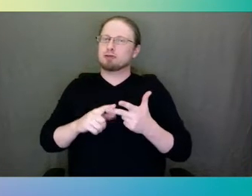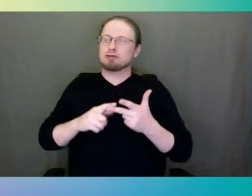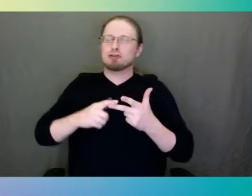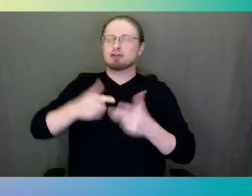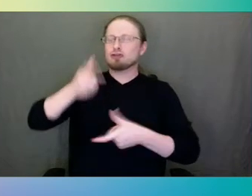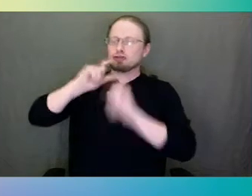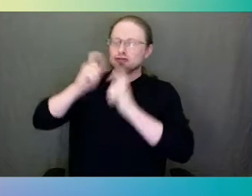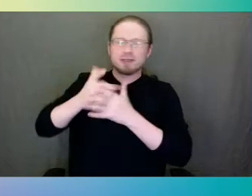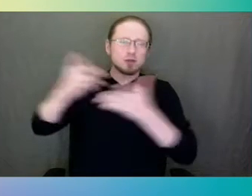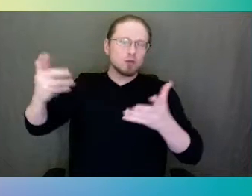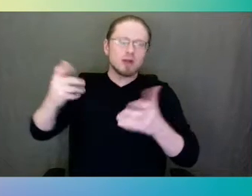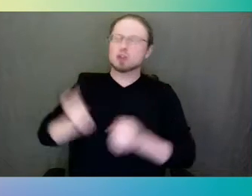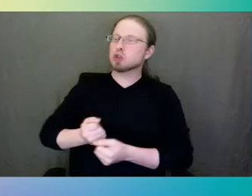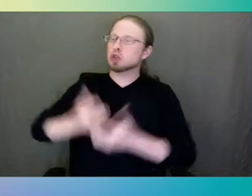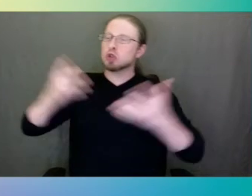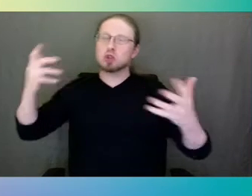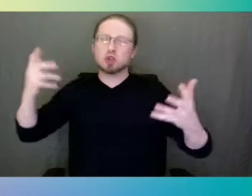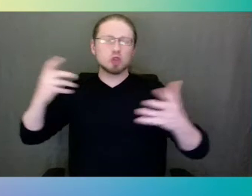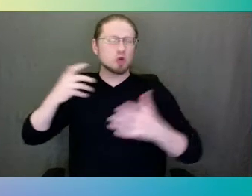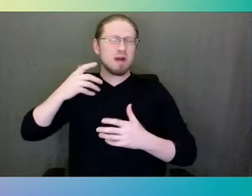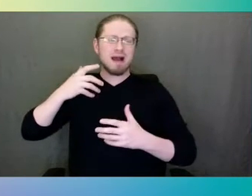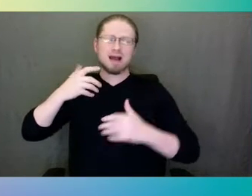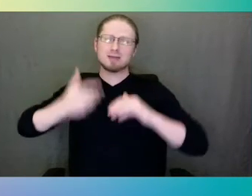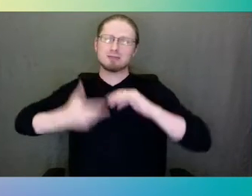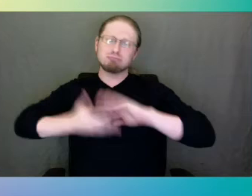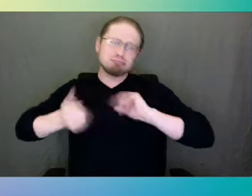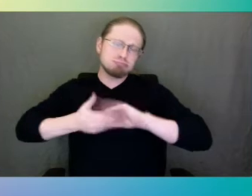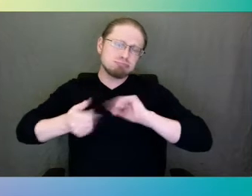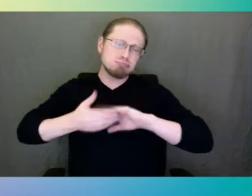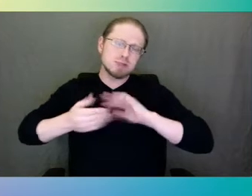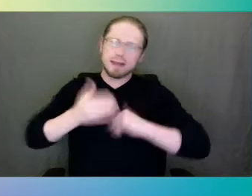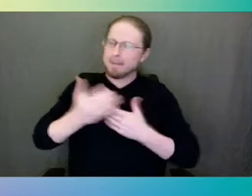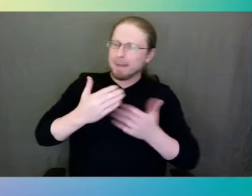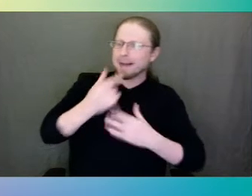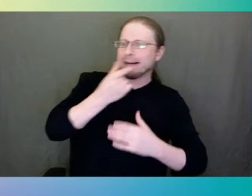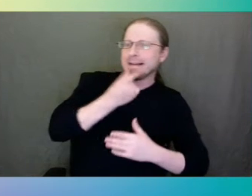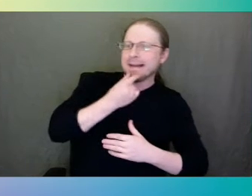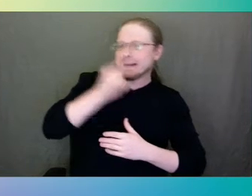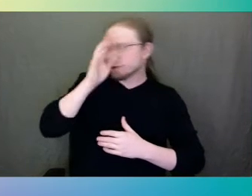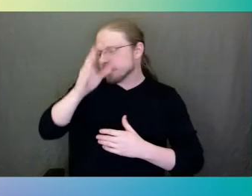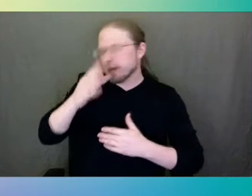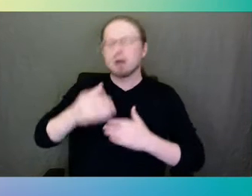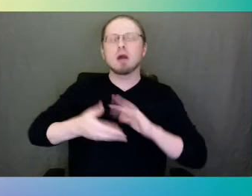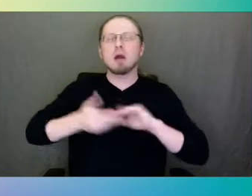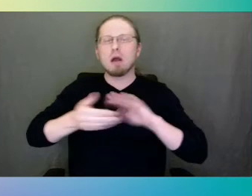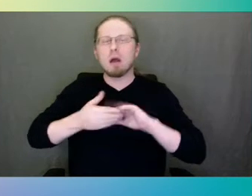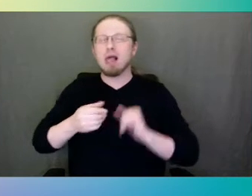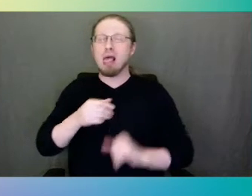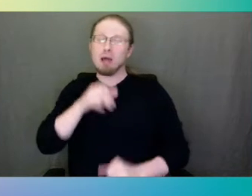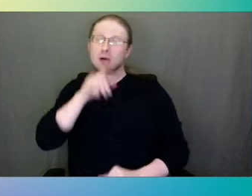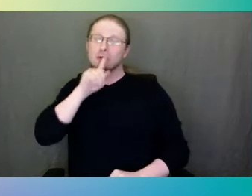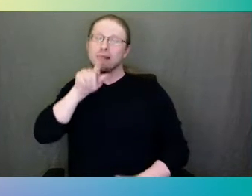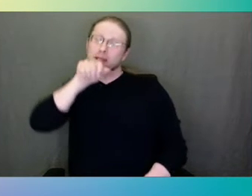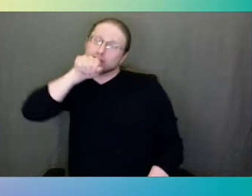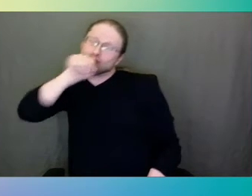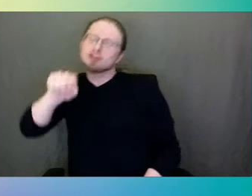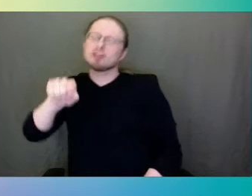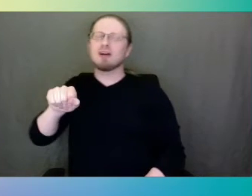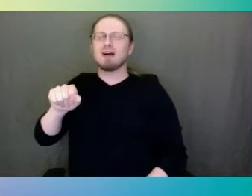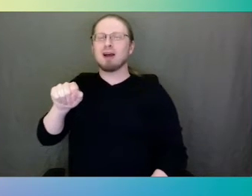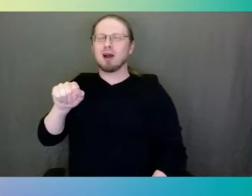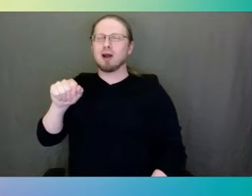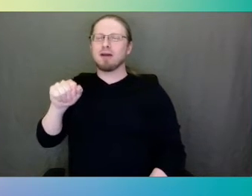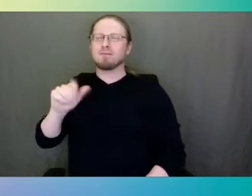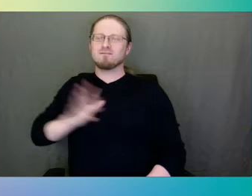sex, straight or gay. One who loves gourmet food. Men who pretty themselves up to further